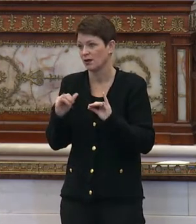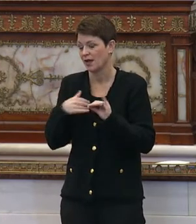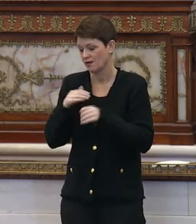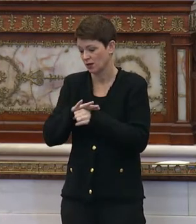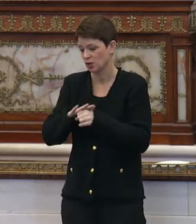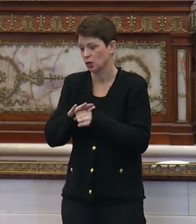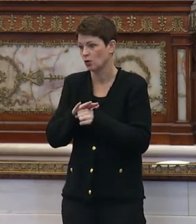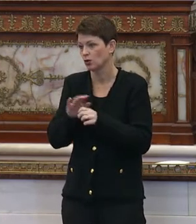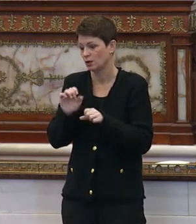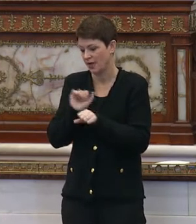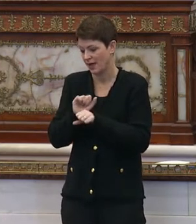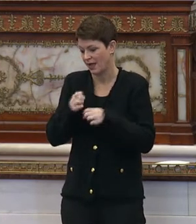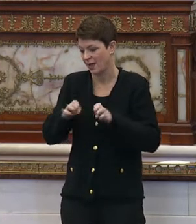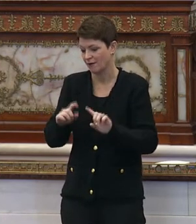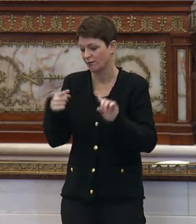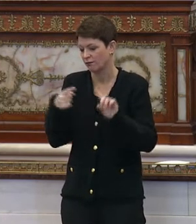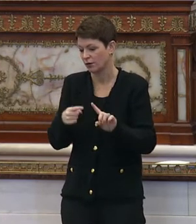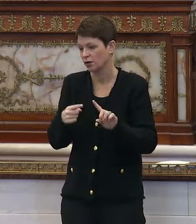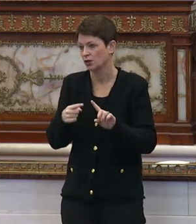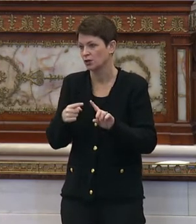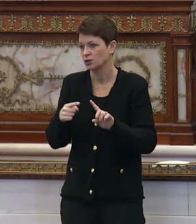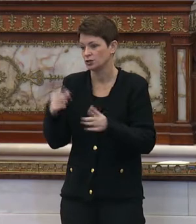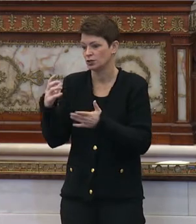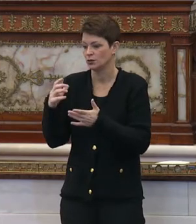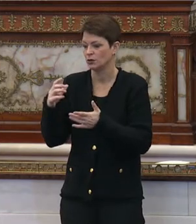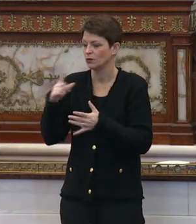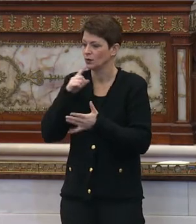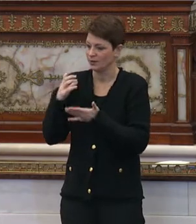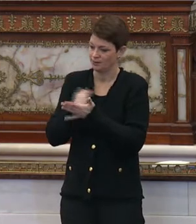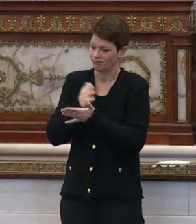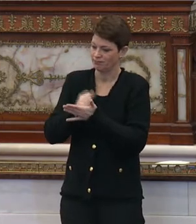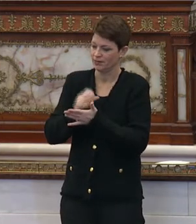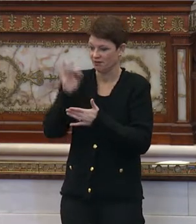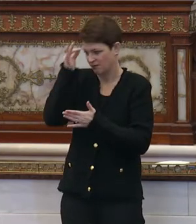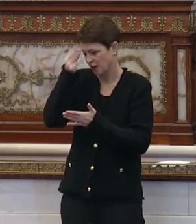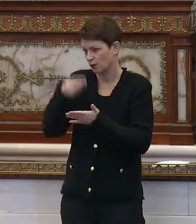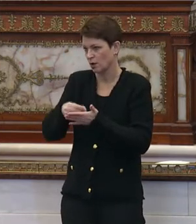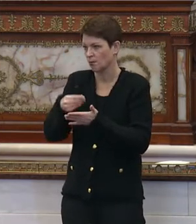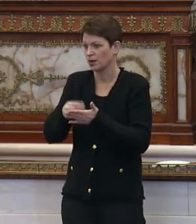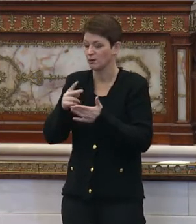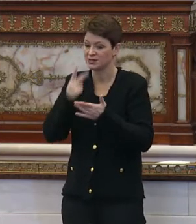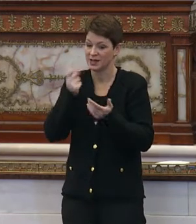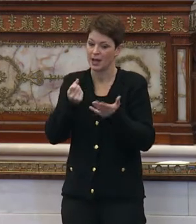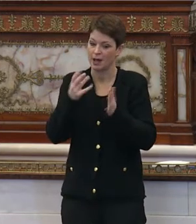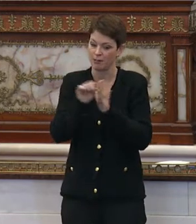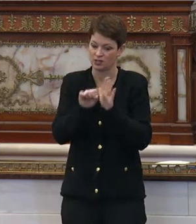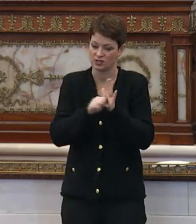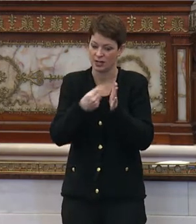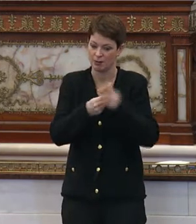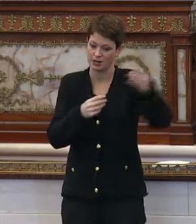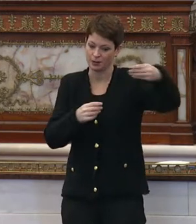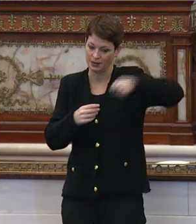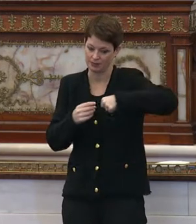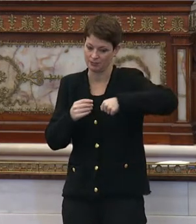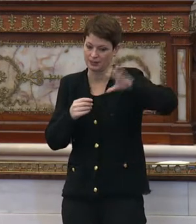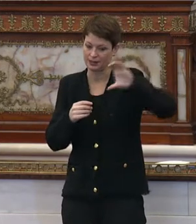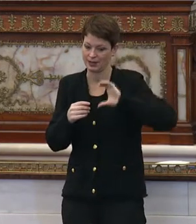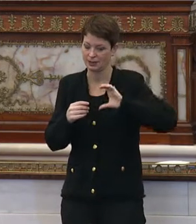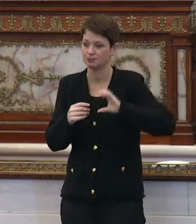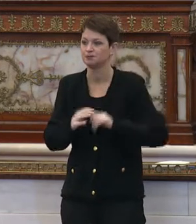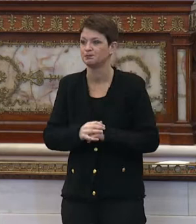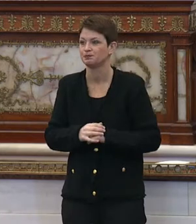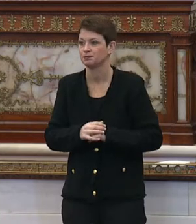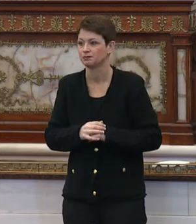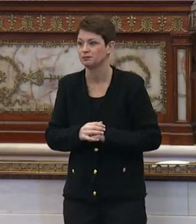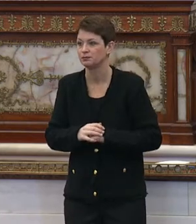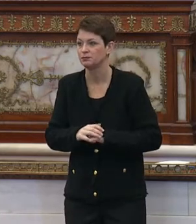local effort in order to draw down these federal dollars, but we will certainly be looking to see how many state dollars we can get into those pots. So having sat on